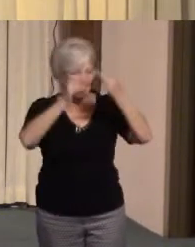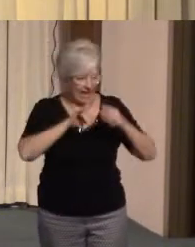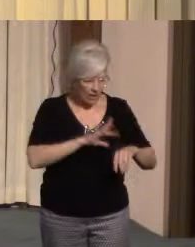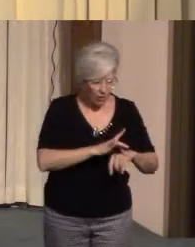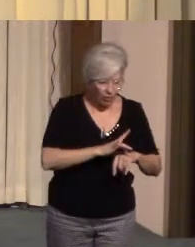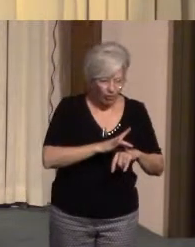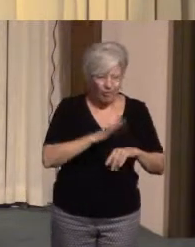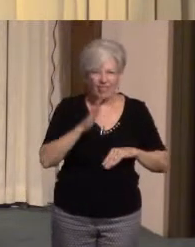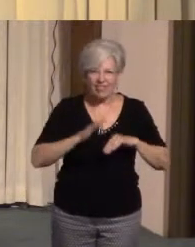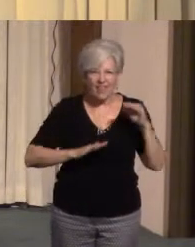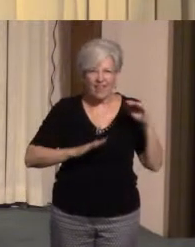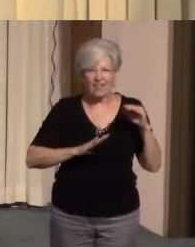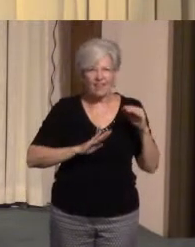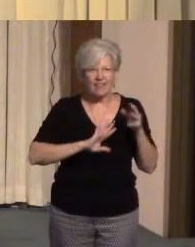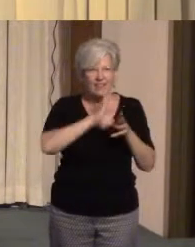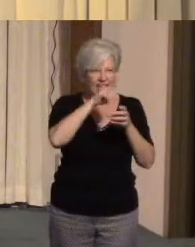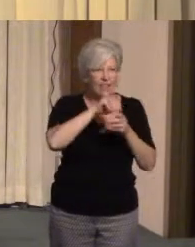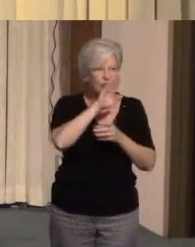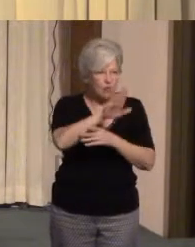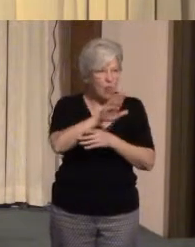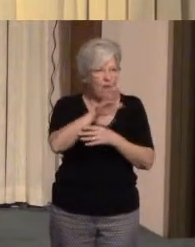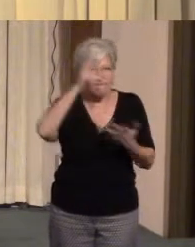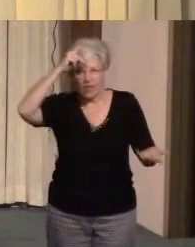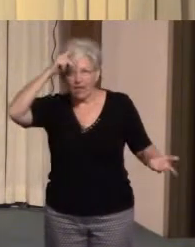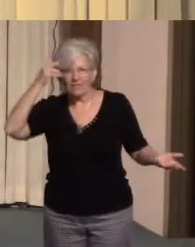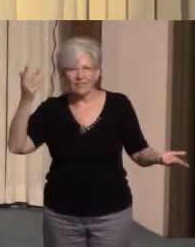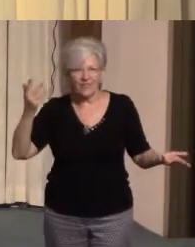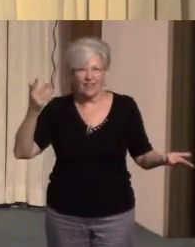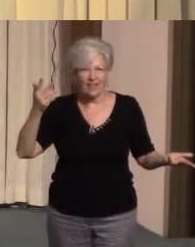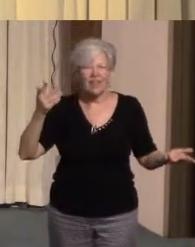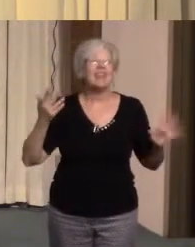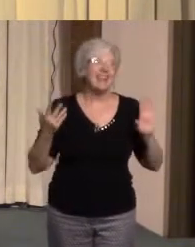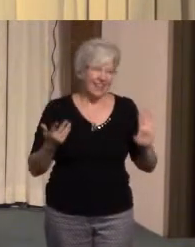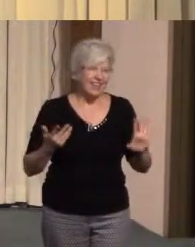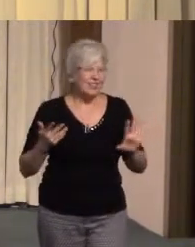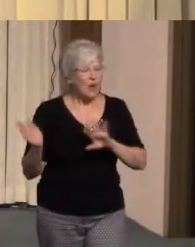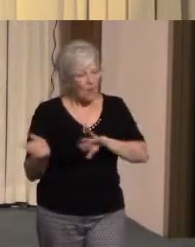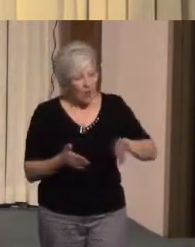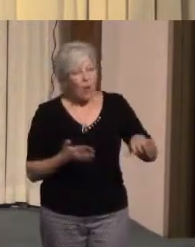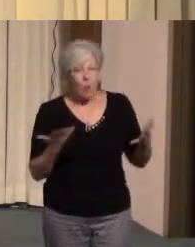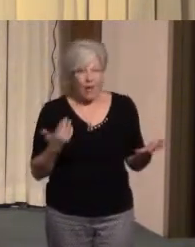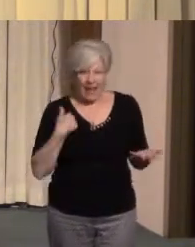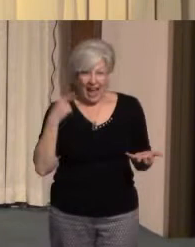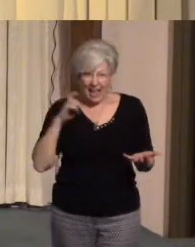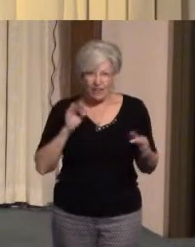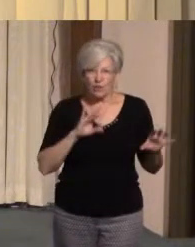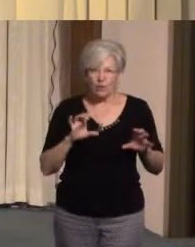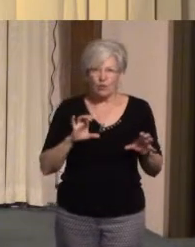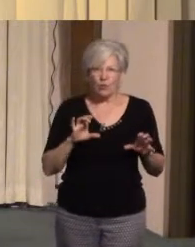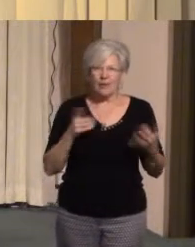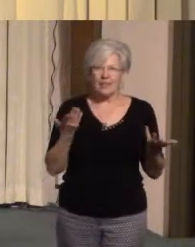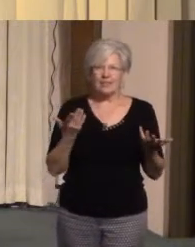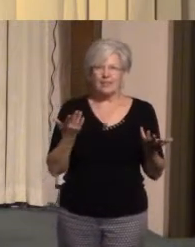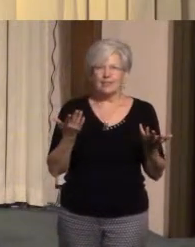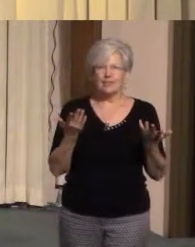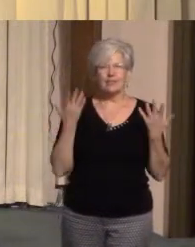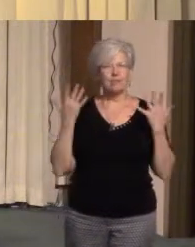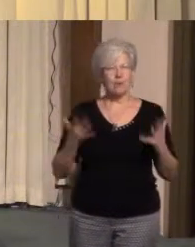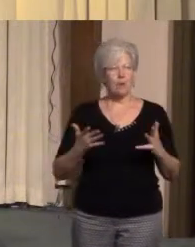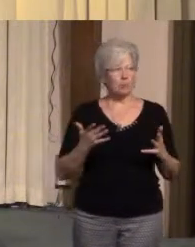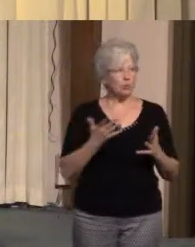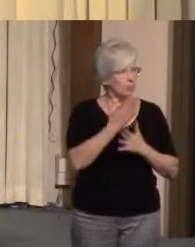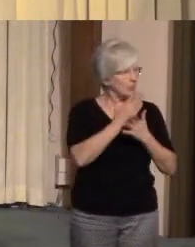your philosophy, Horatio. And there is. So what I had to do is I had to come to